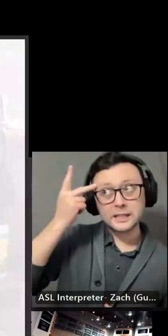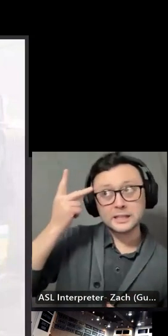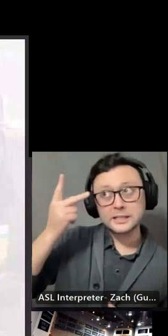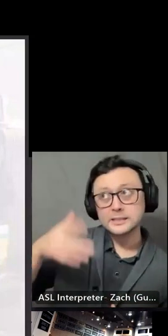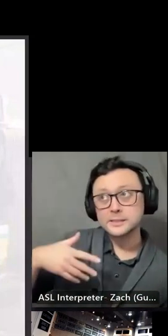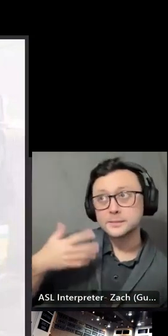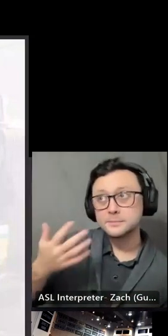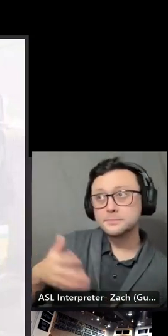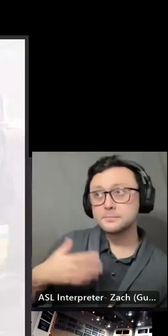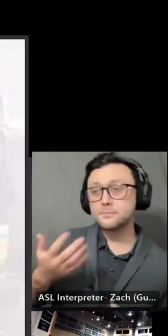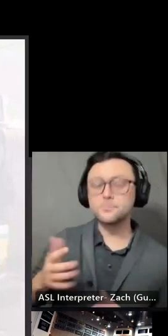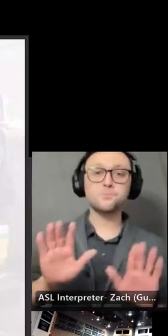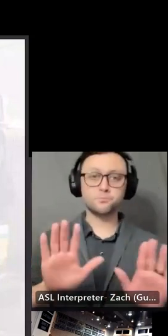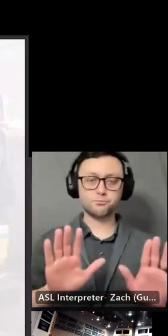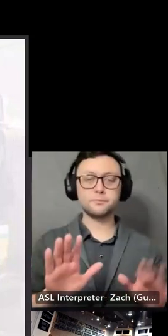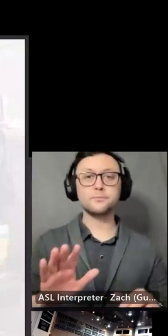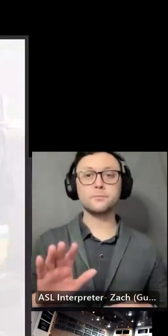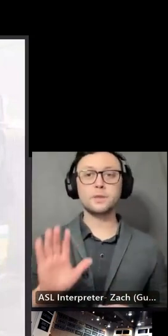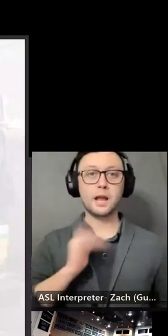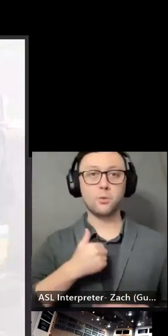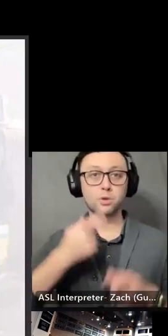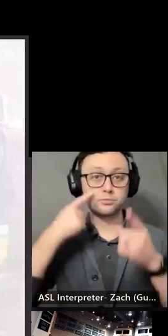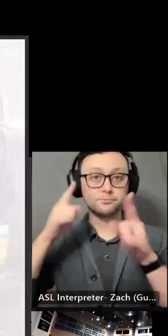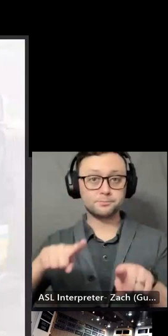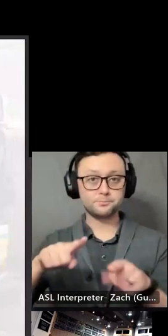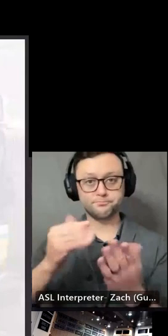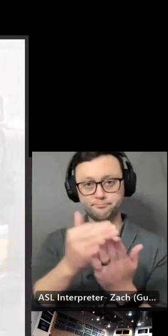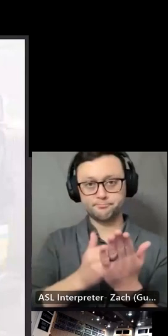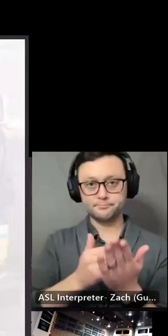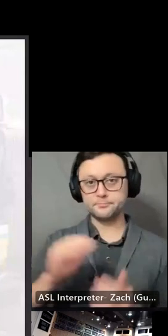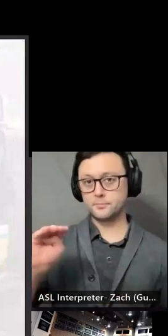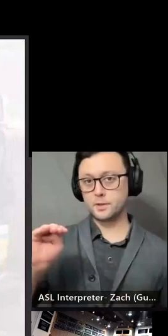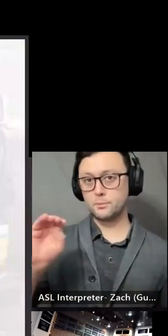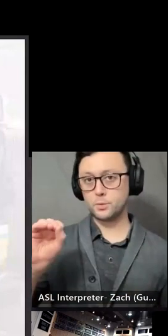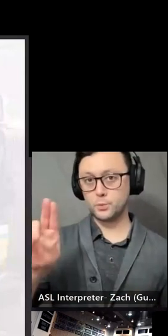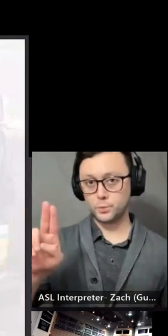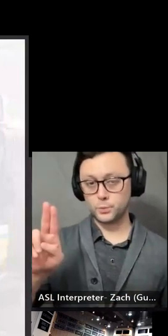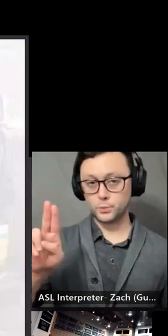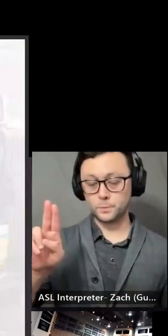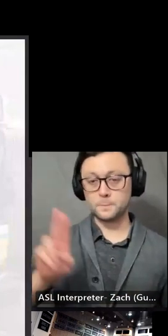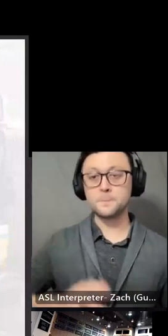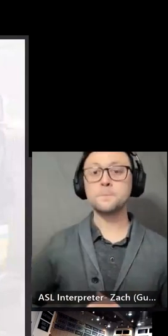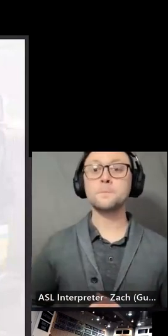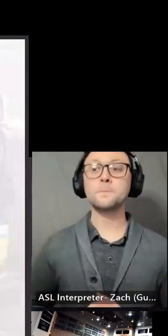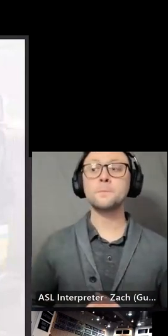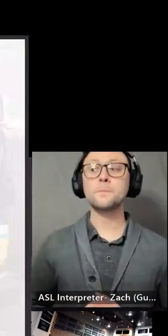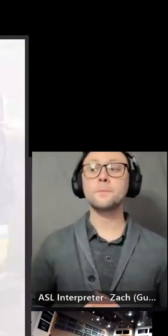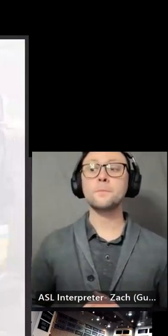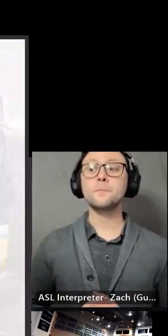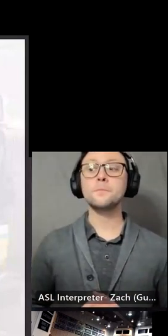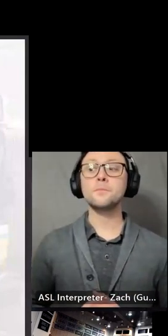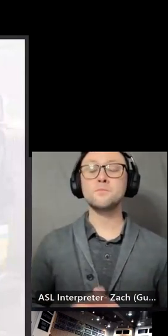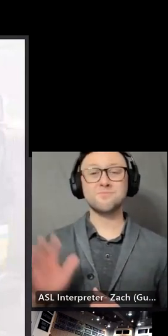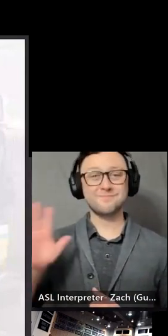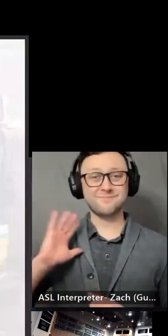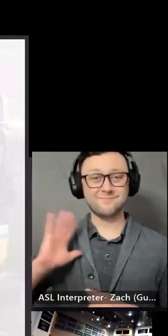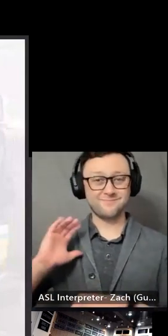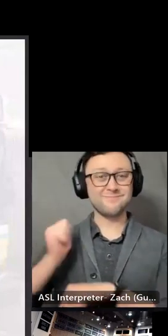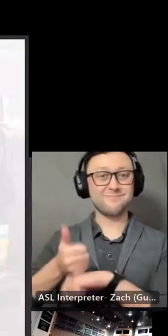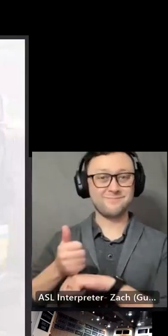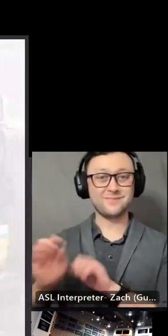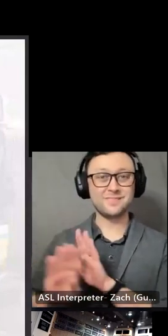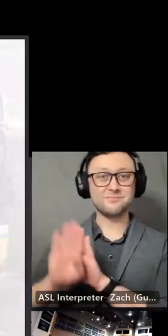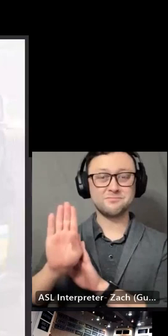The MOU that was developed, when it was developed, I feel is null